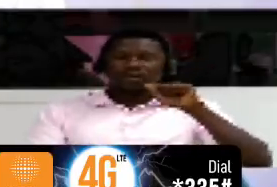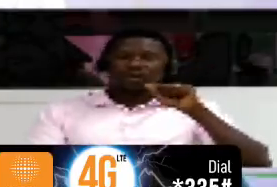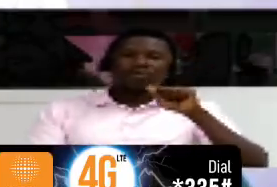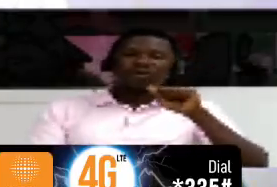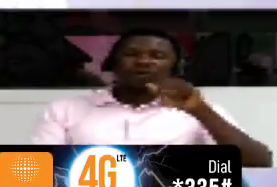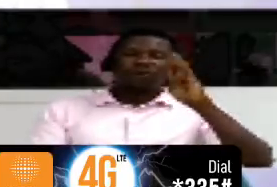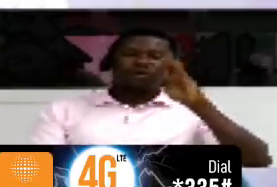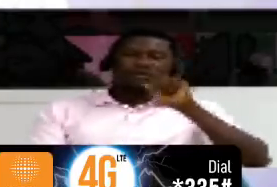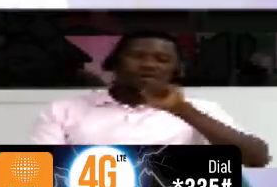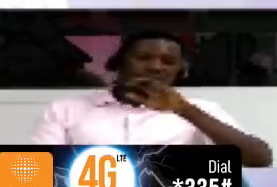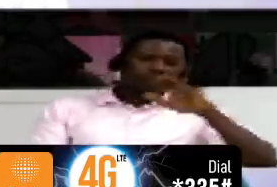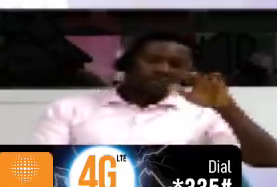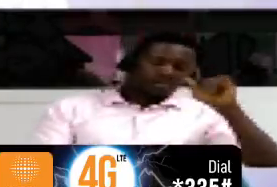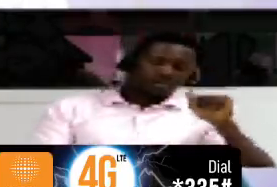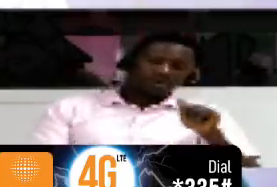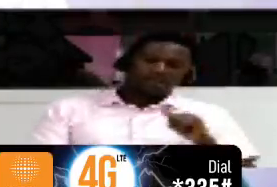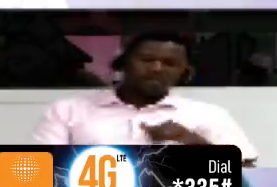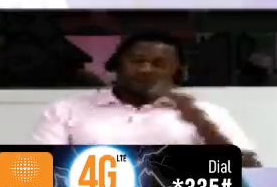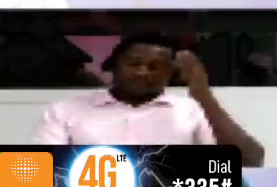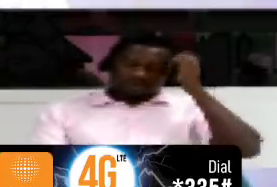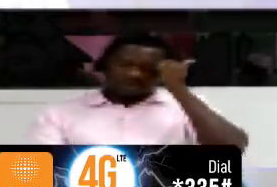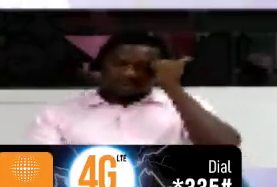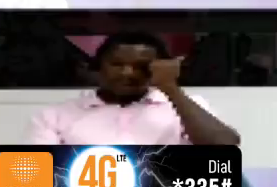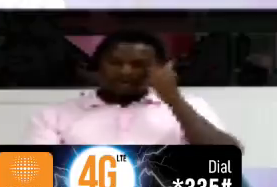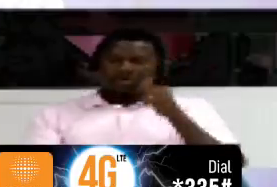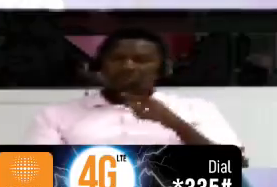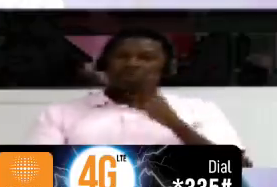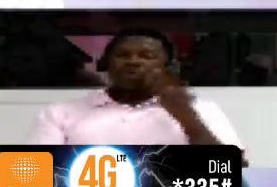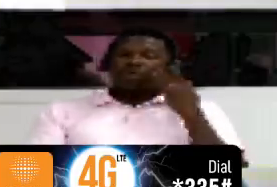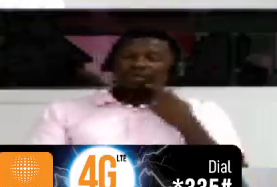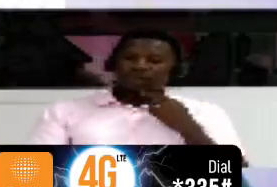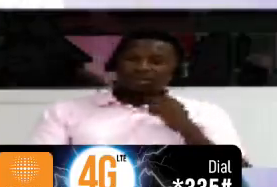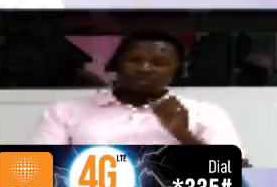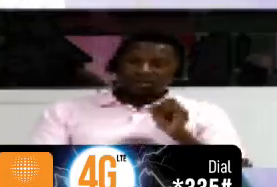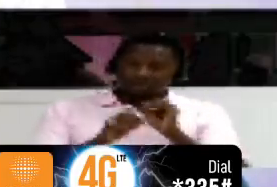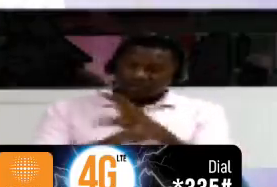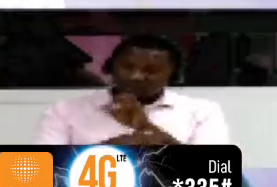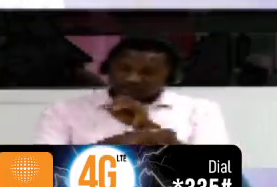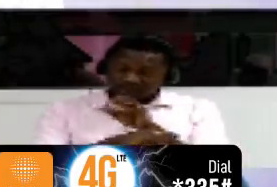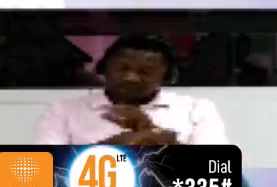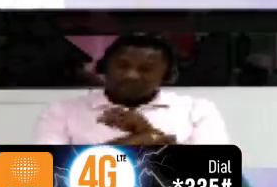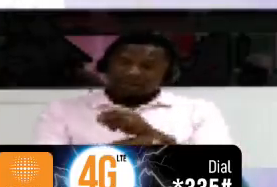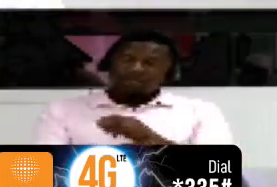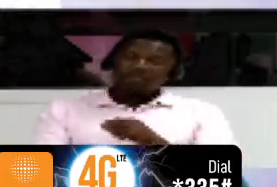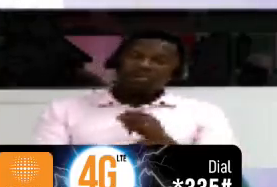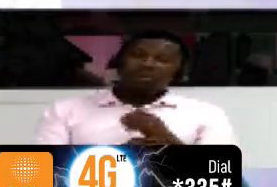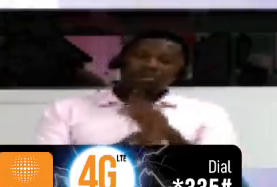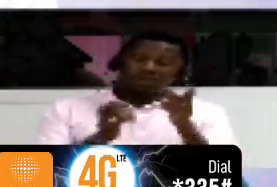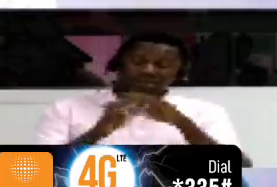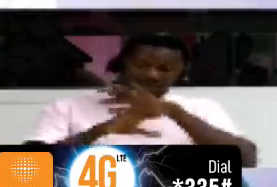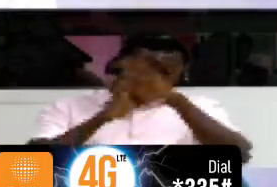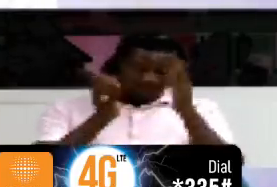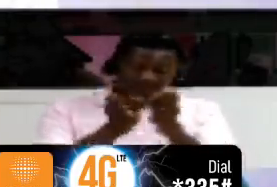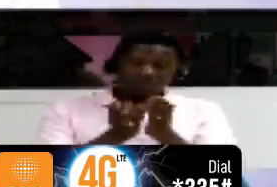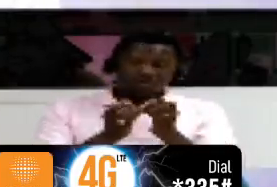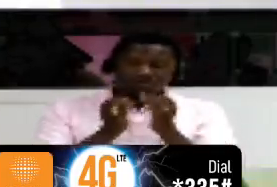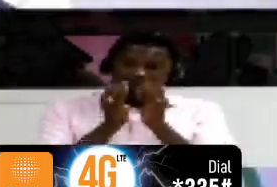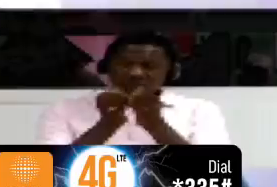So when they were briefed, this is exactly, we told them exactly our